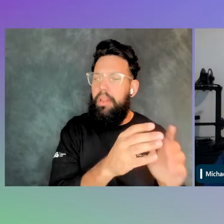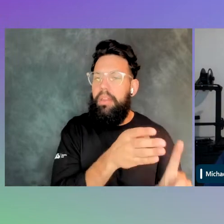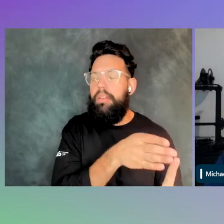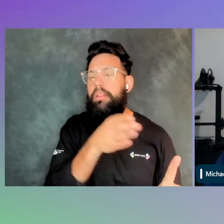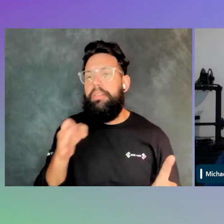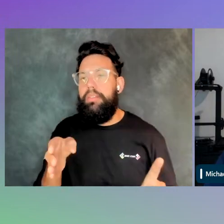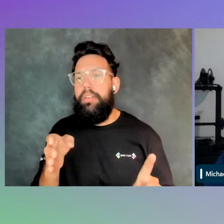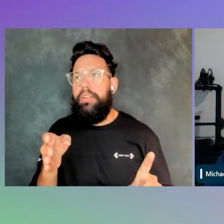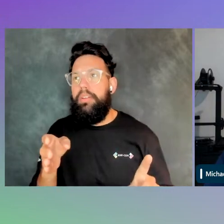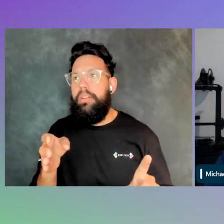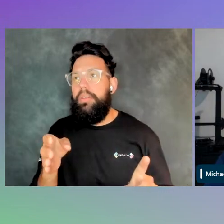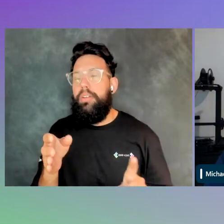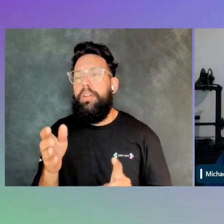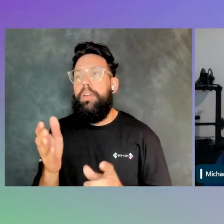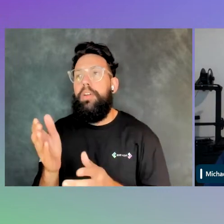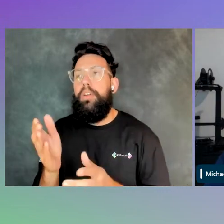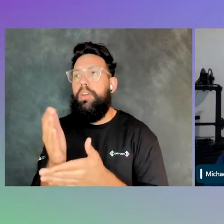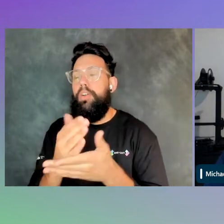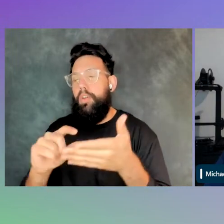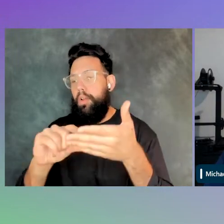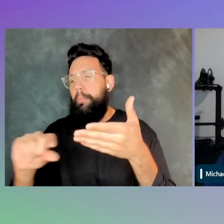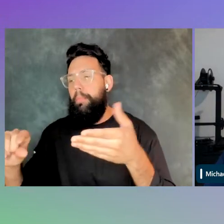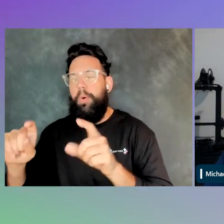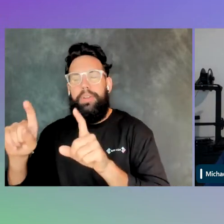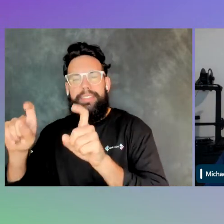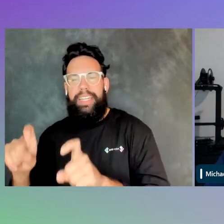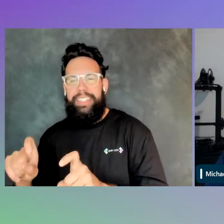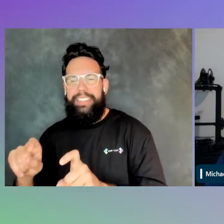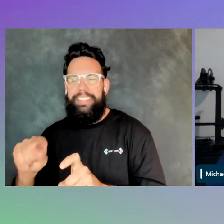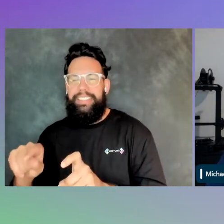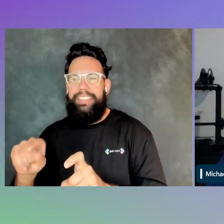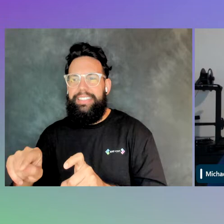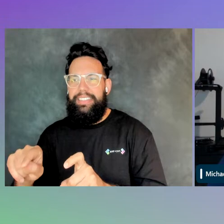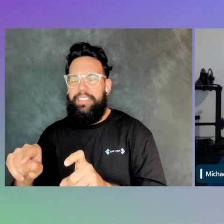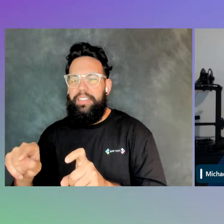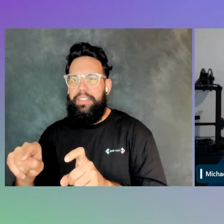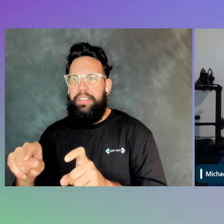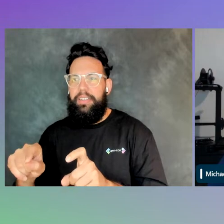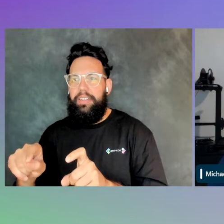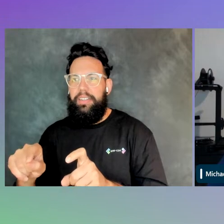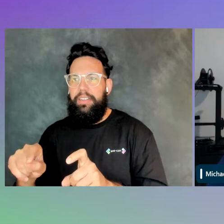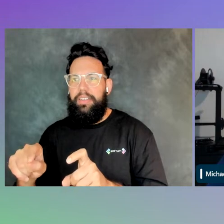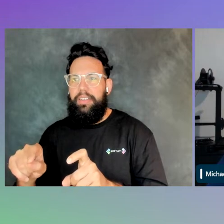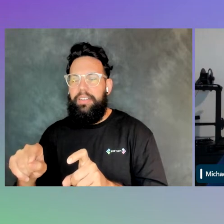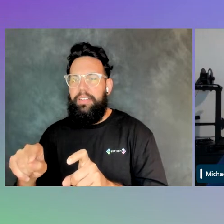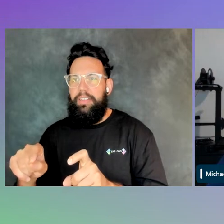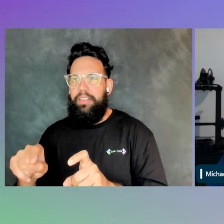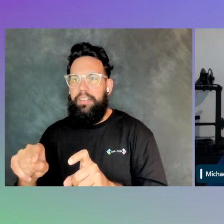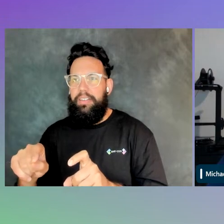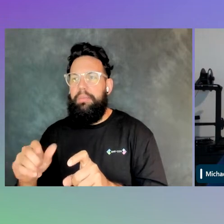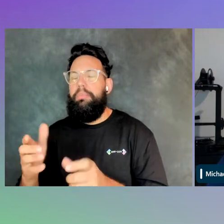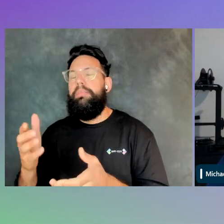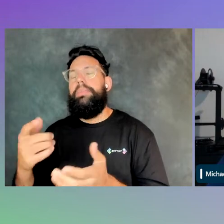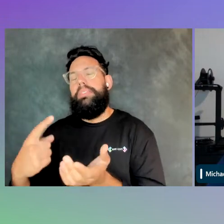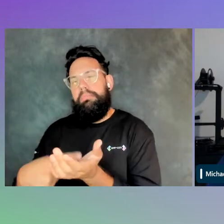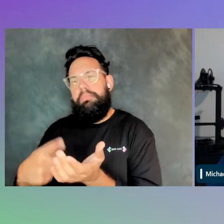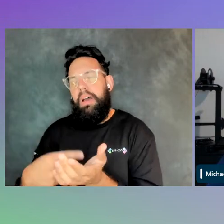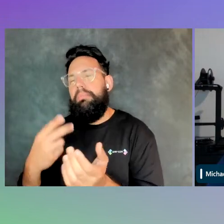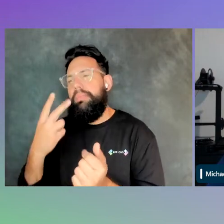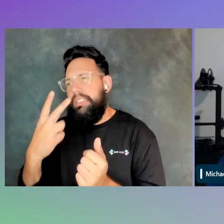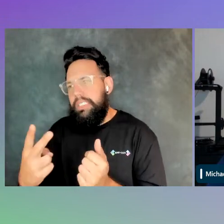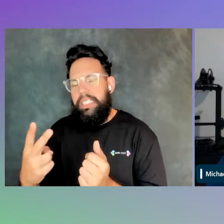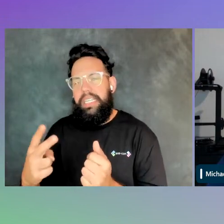than end-to-end tests, you might get the reintroduction of issues a bit more often just due